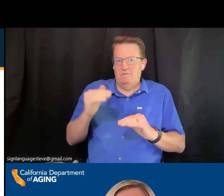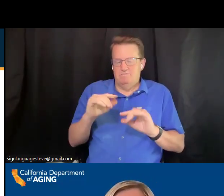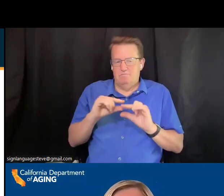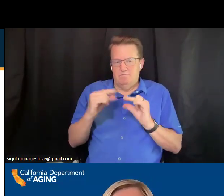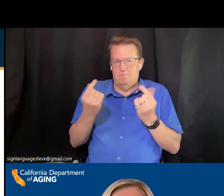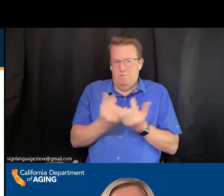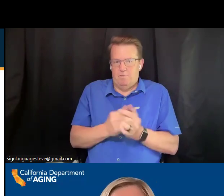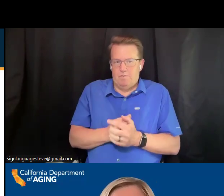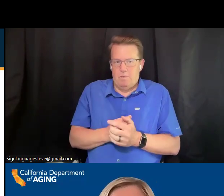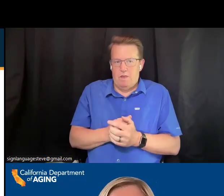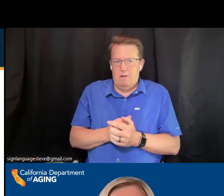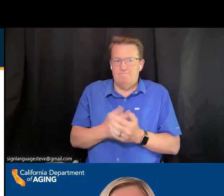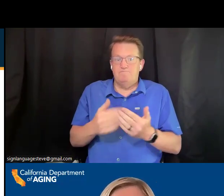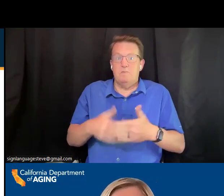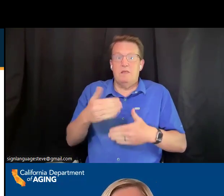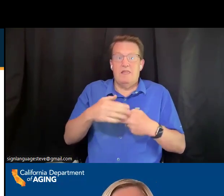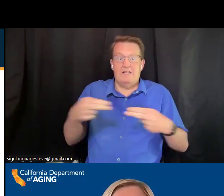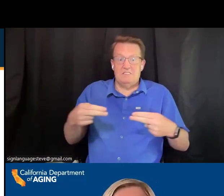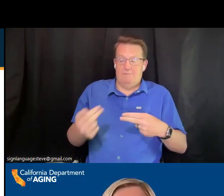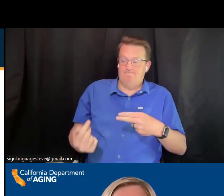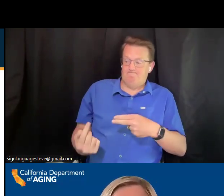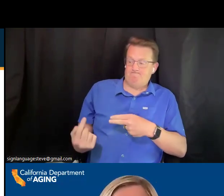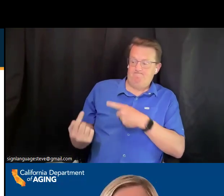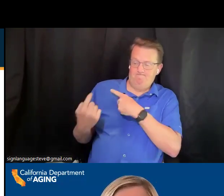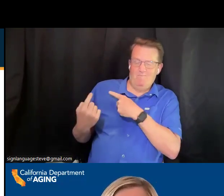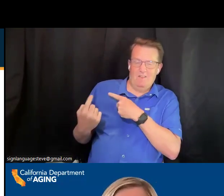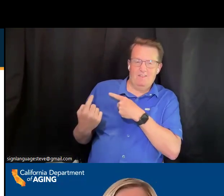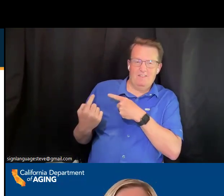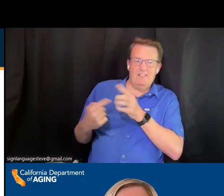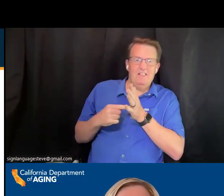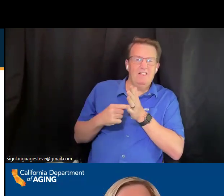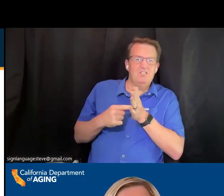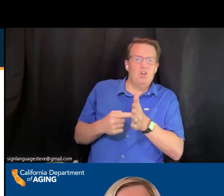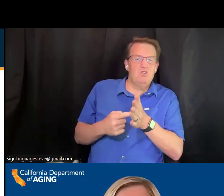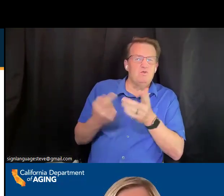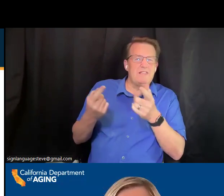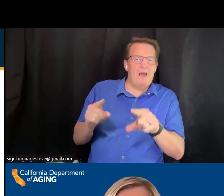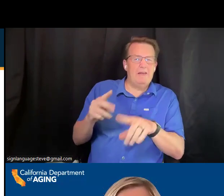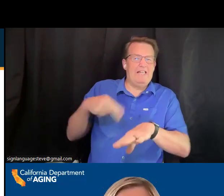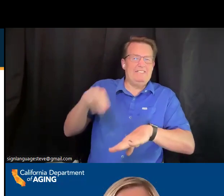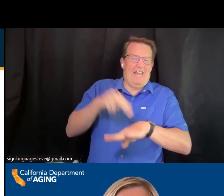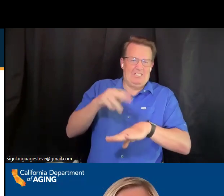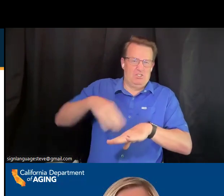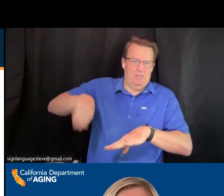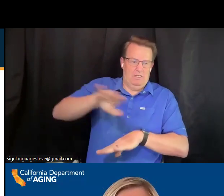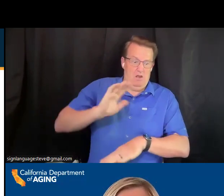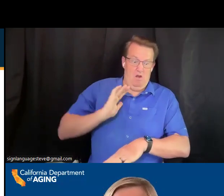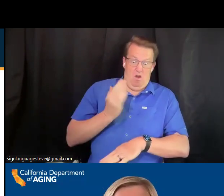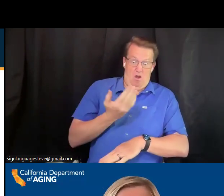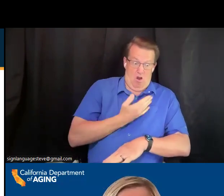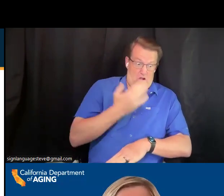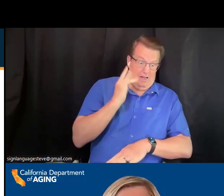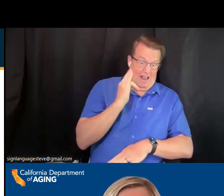Against this backdrop, I wanted to share with you what's happening nationally. So while our population in California